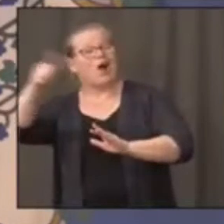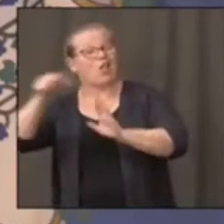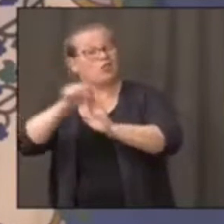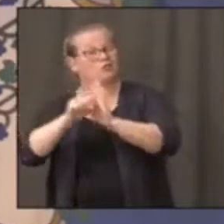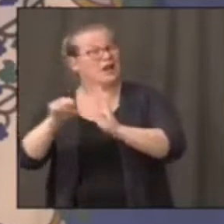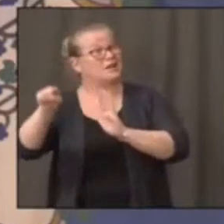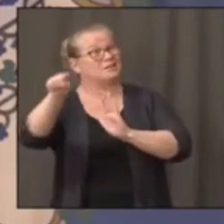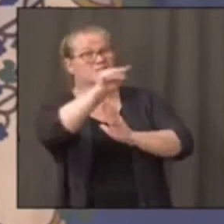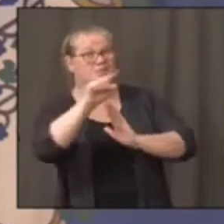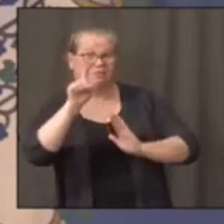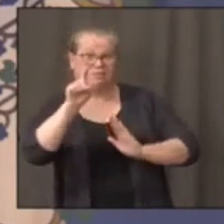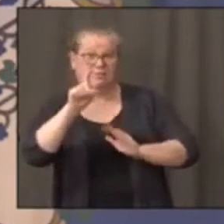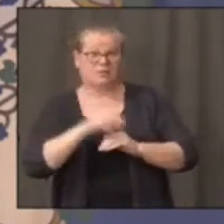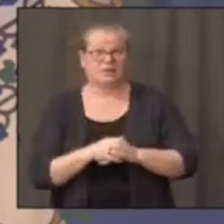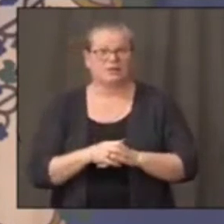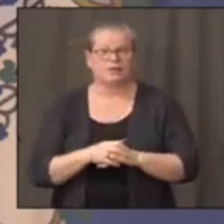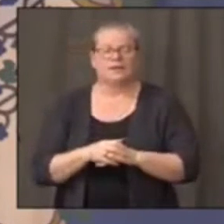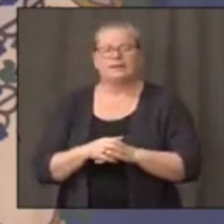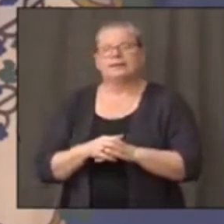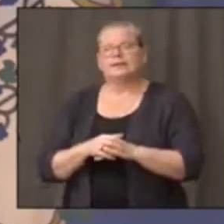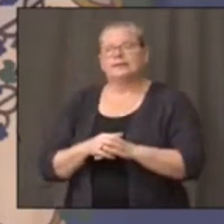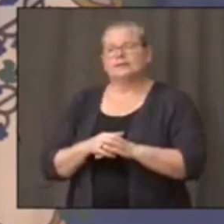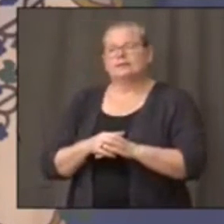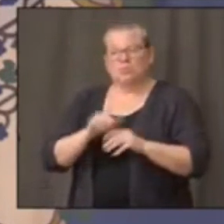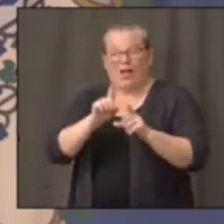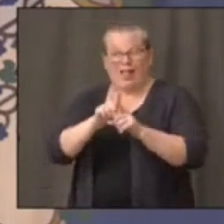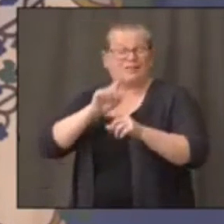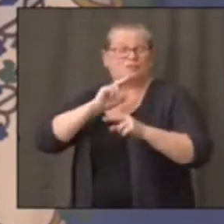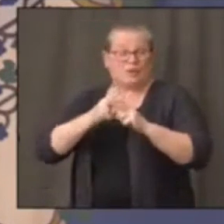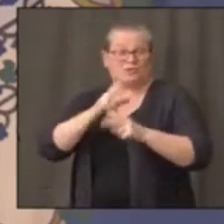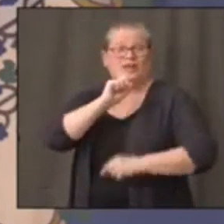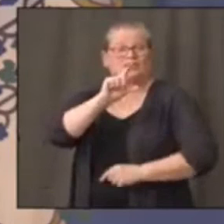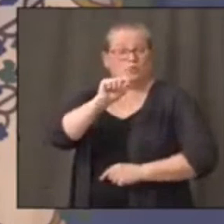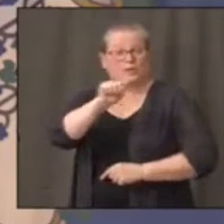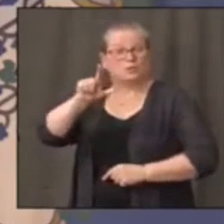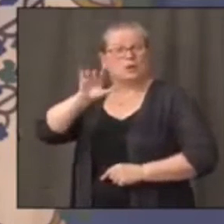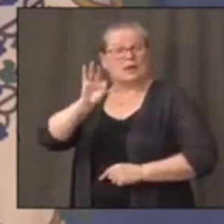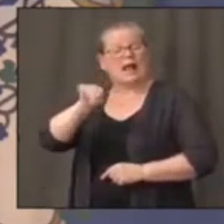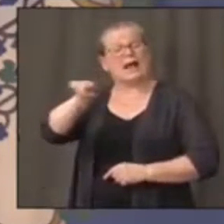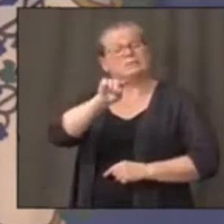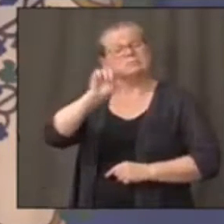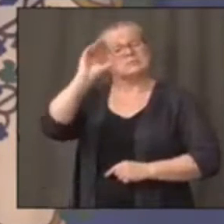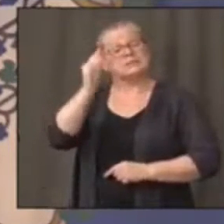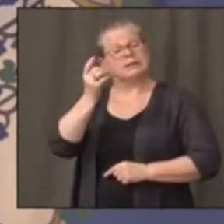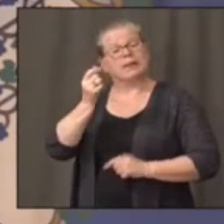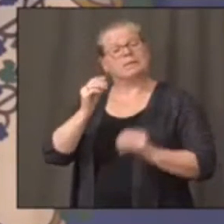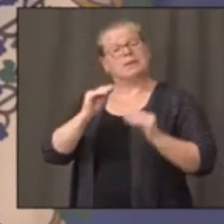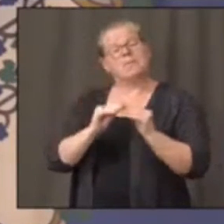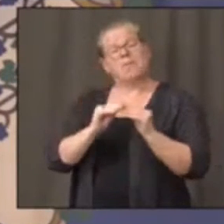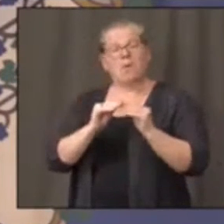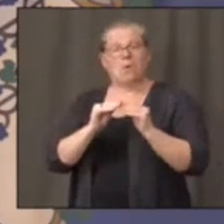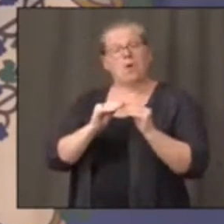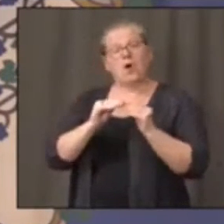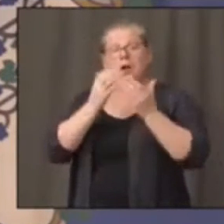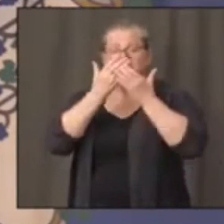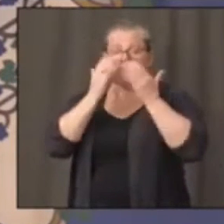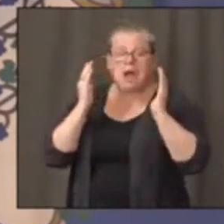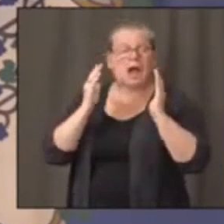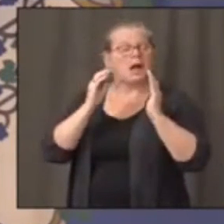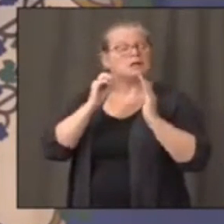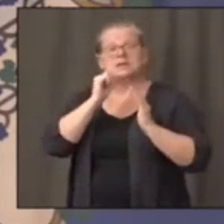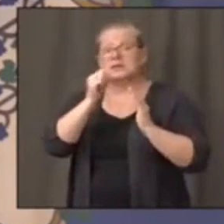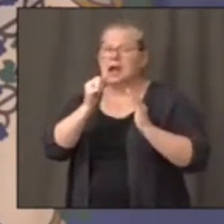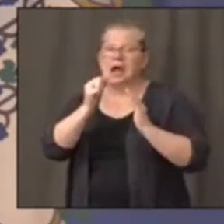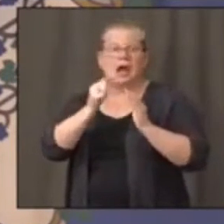those infections, are a little more casual when it comes to wearing the mask and close contact socializing. So I think